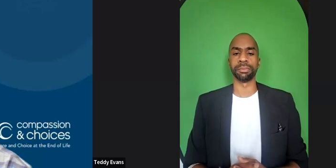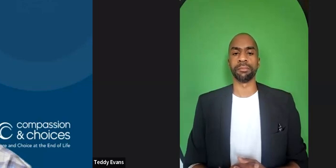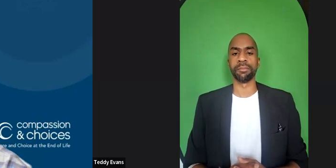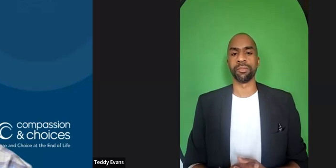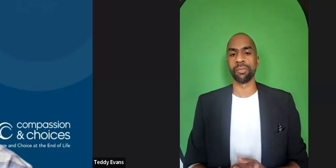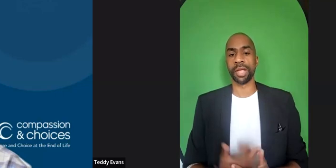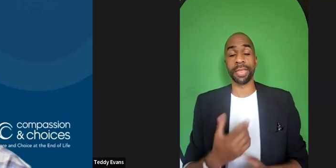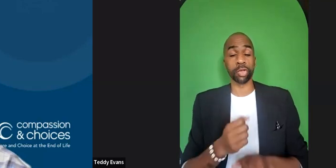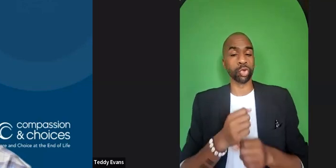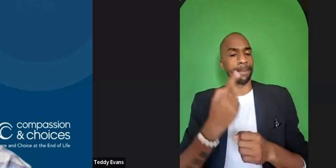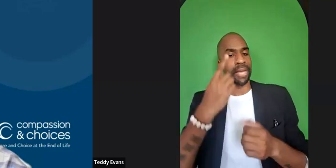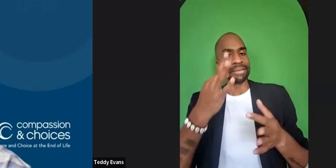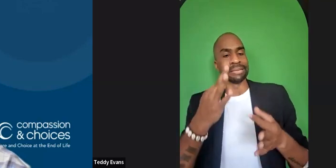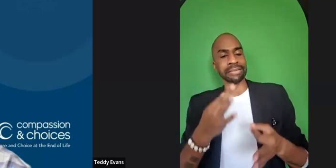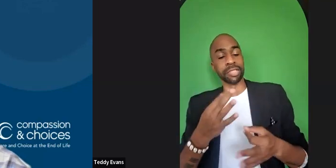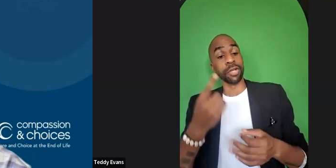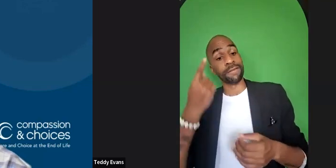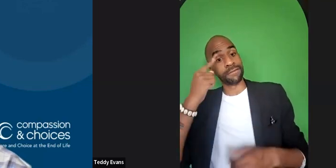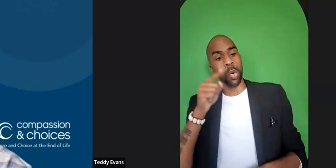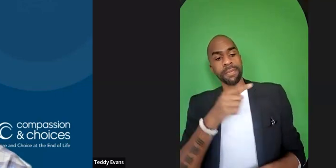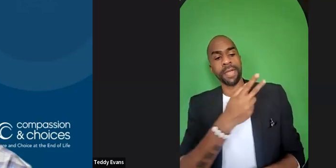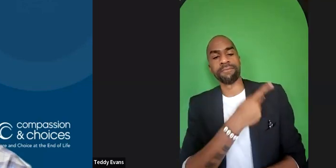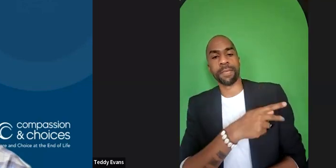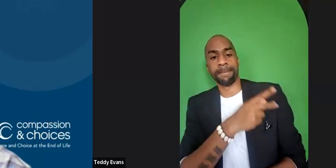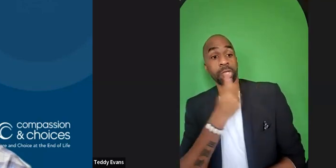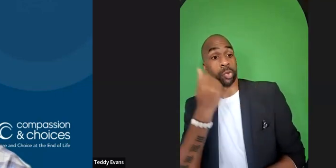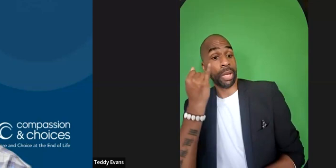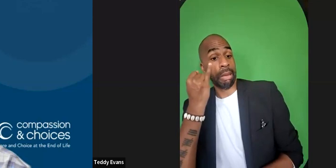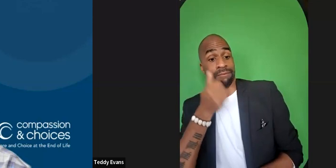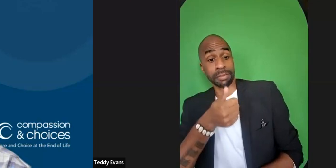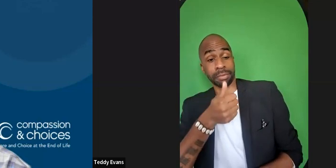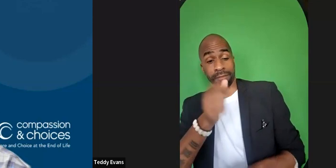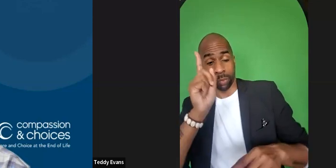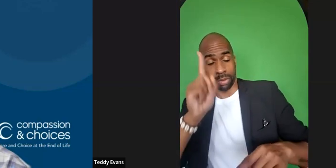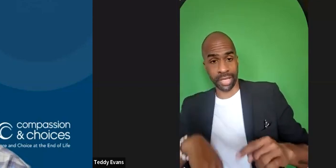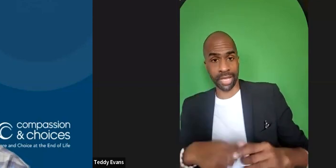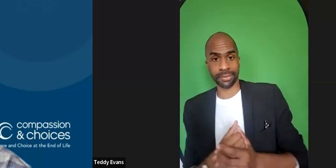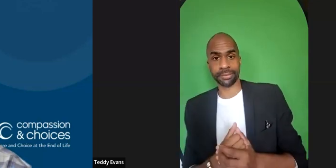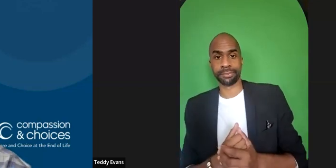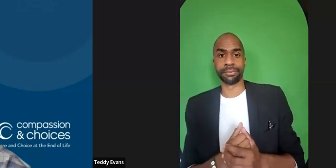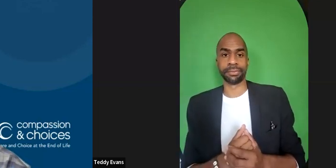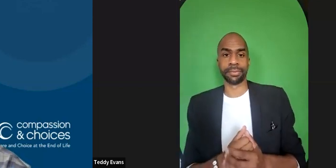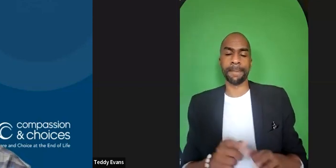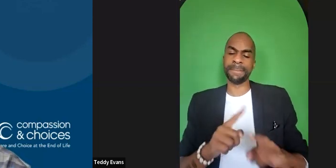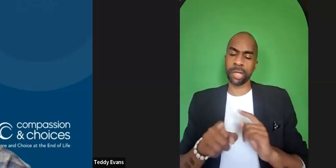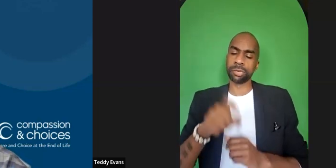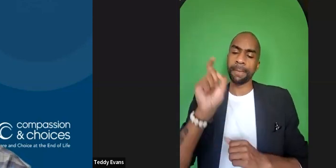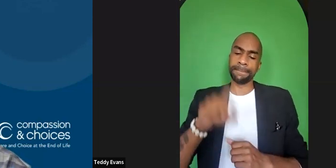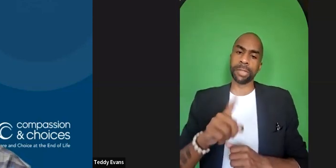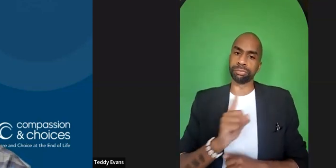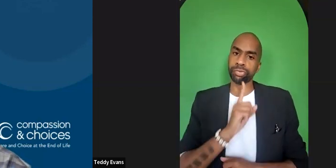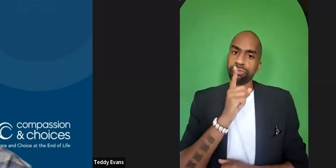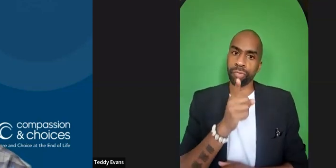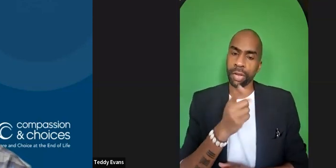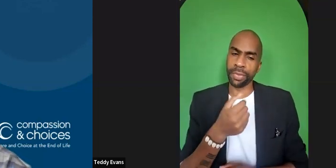decisions on behalf of the patient if the patient doesn't have capacity. But we also have to be just realistic about what can be